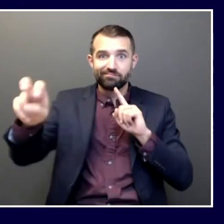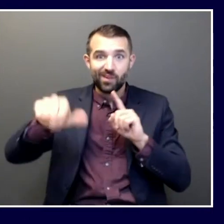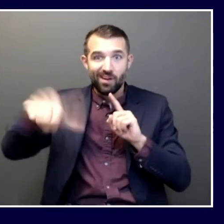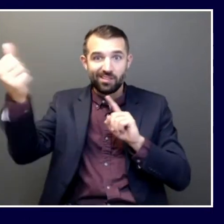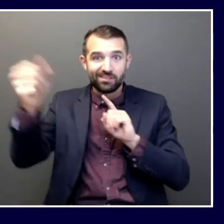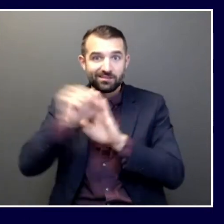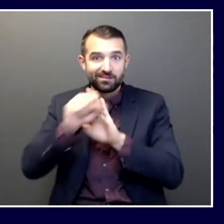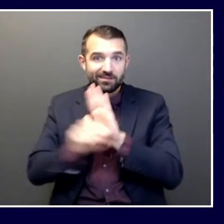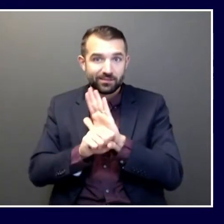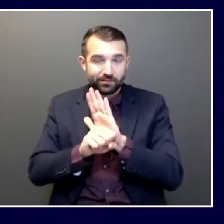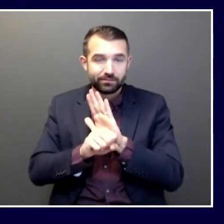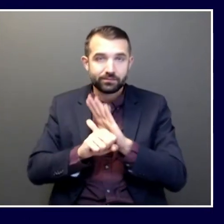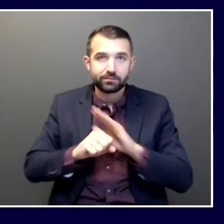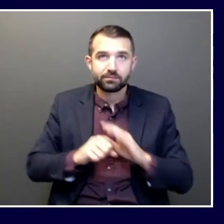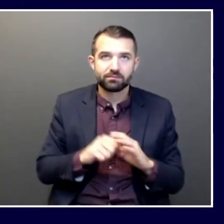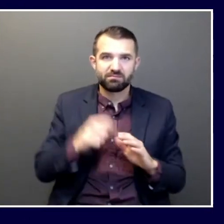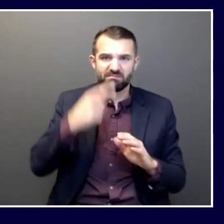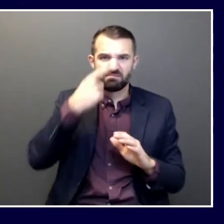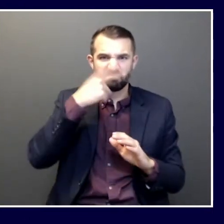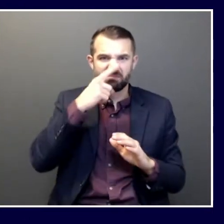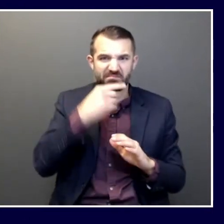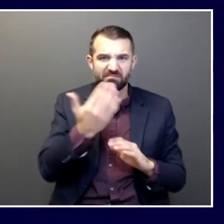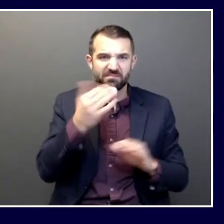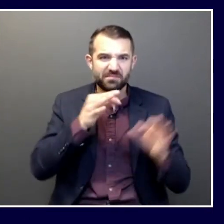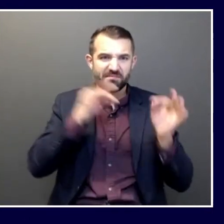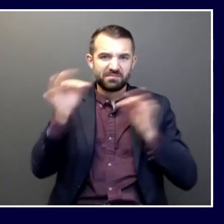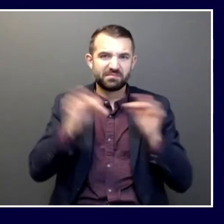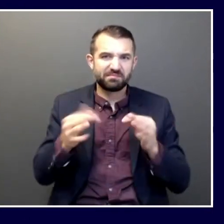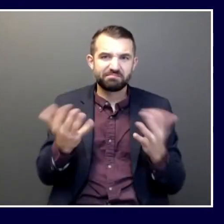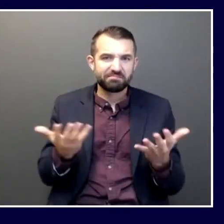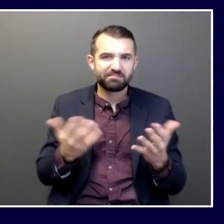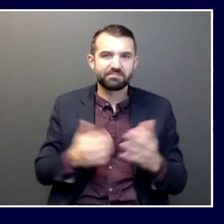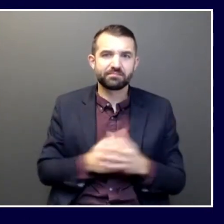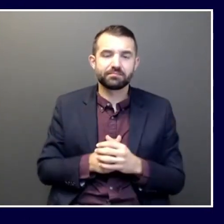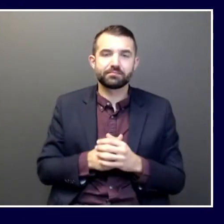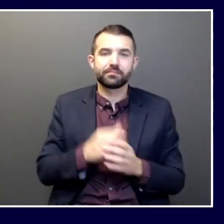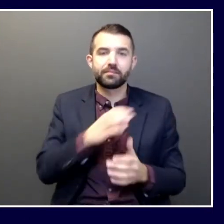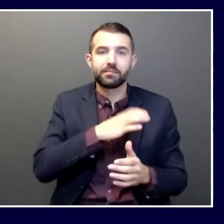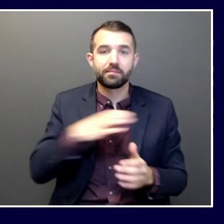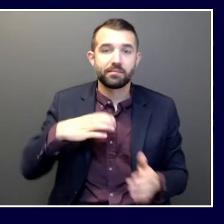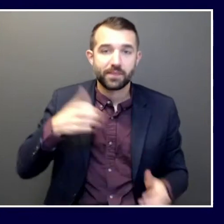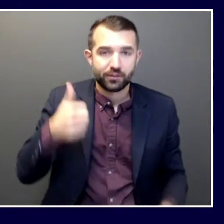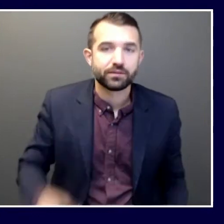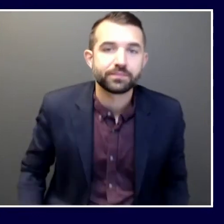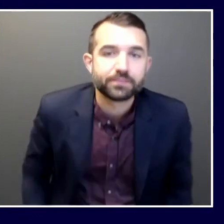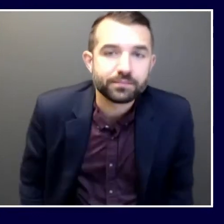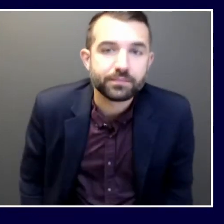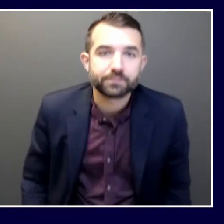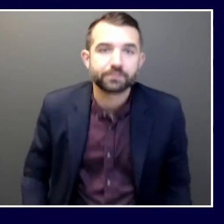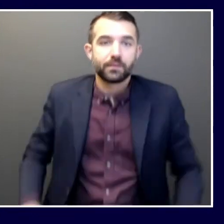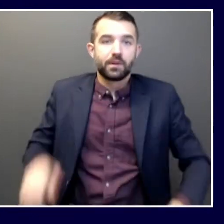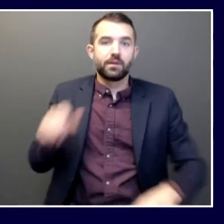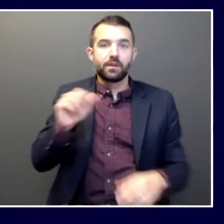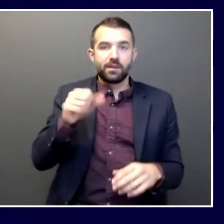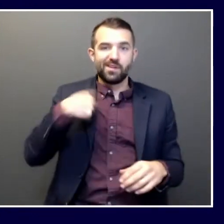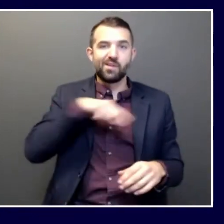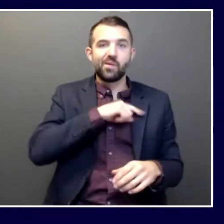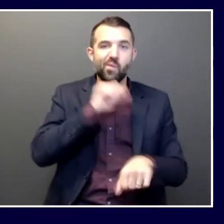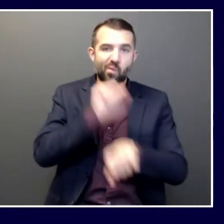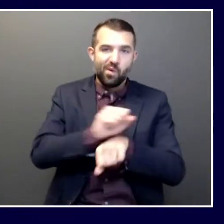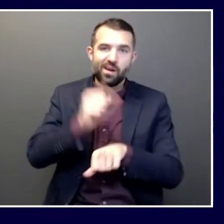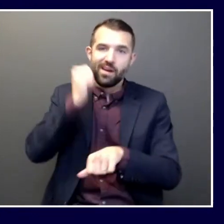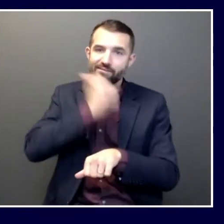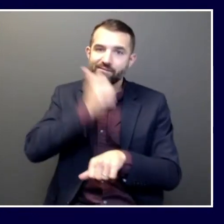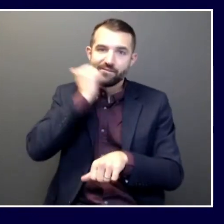us a little bit about that? Sure. So we continue our work day in, day out on healthcare workforce in